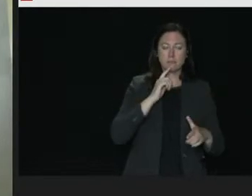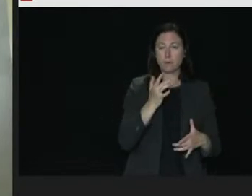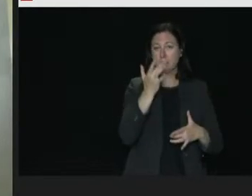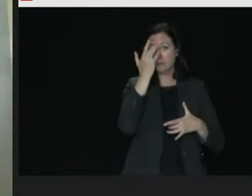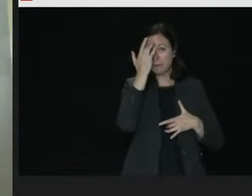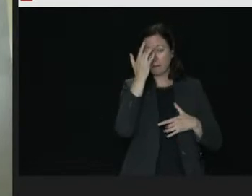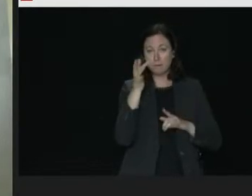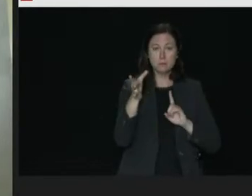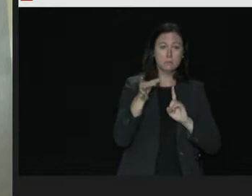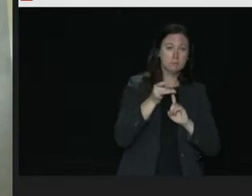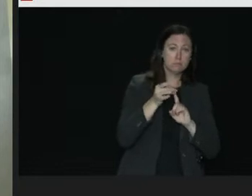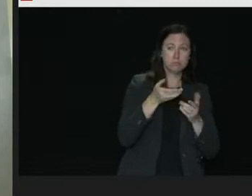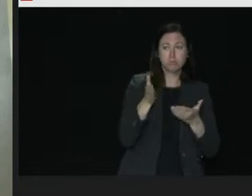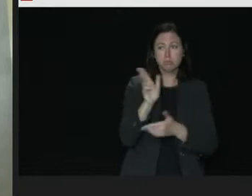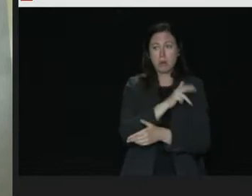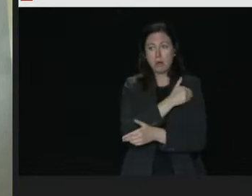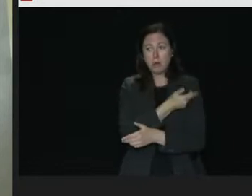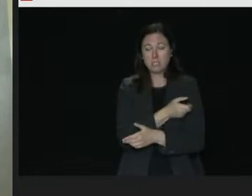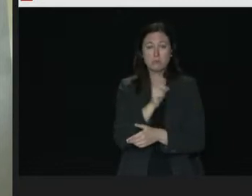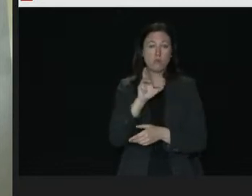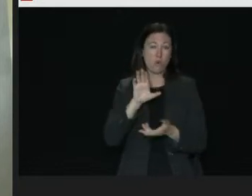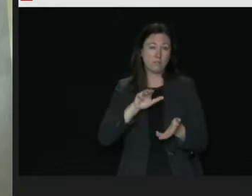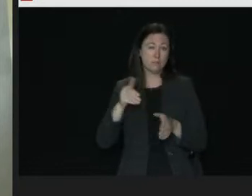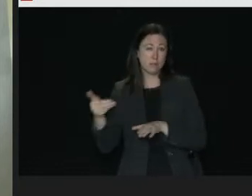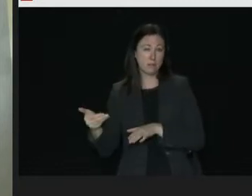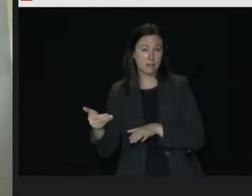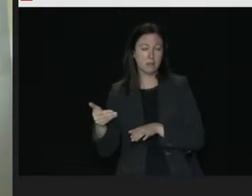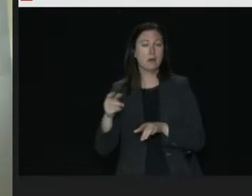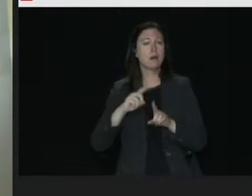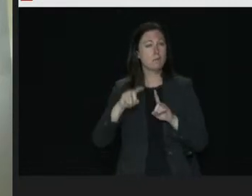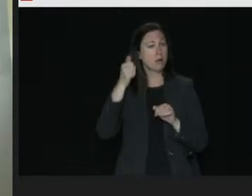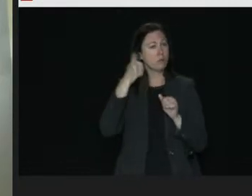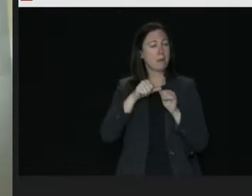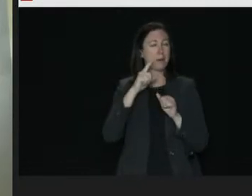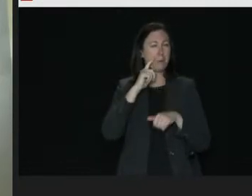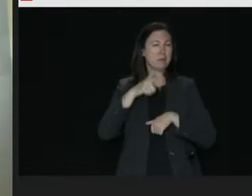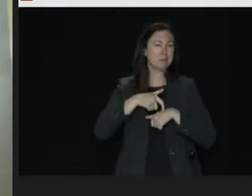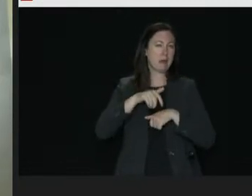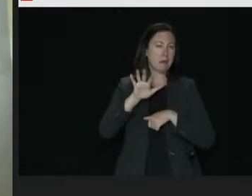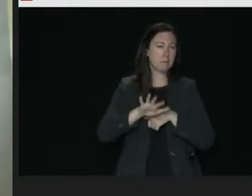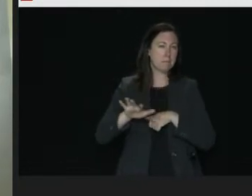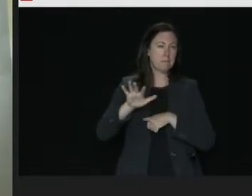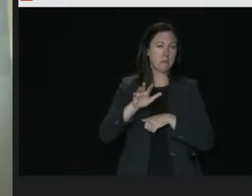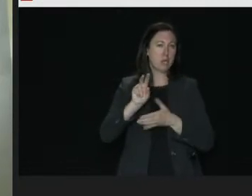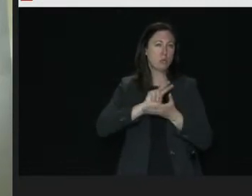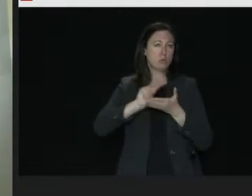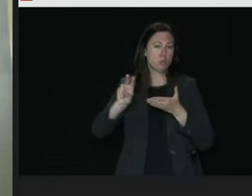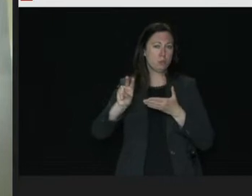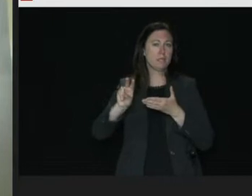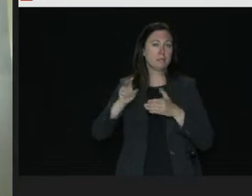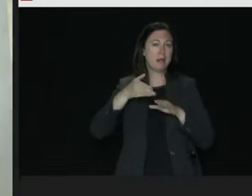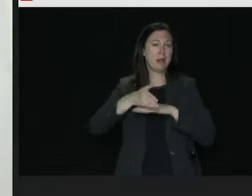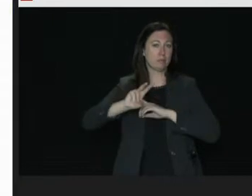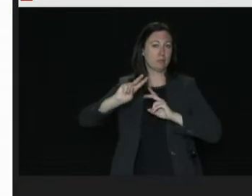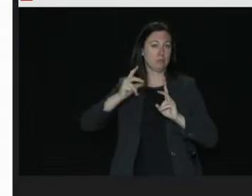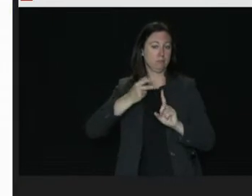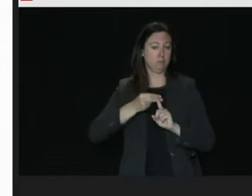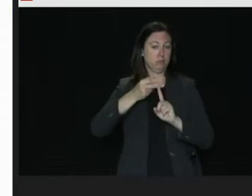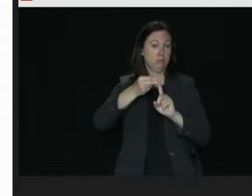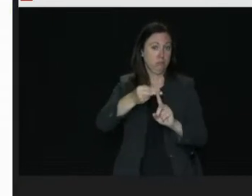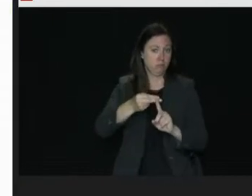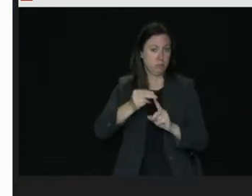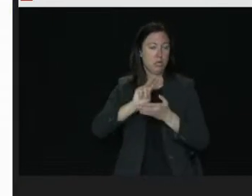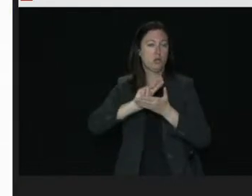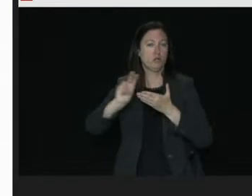COVID-19. Remember, vaccine takes time to work. It typically takes about 2 weeks following the second dose for the immune system